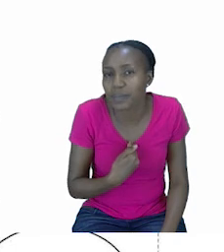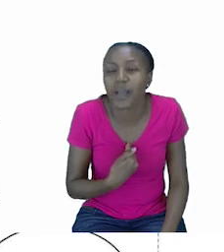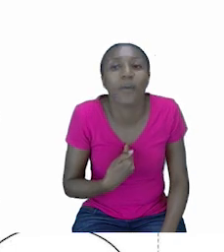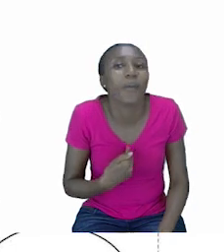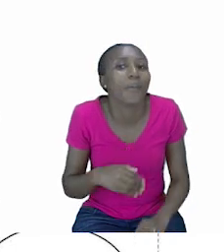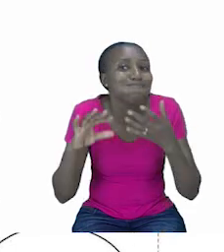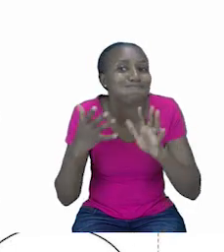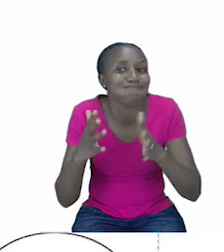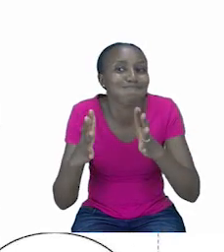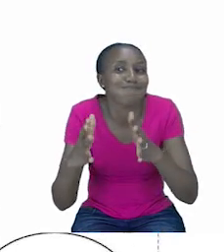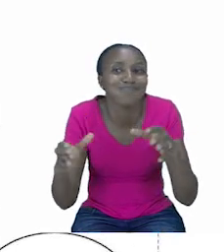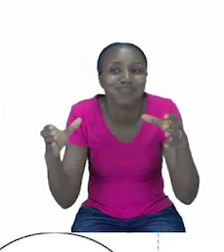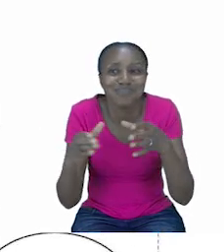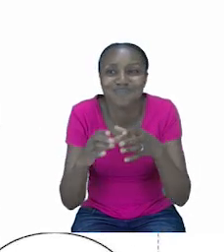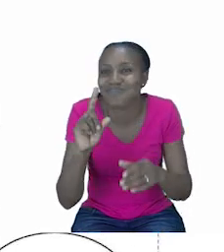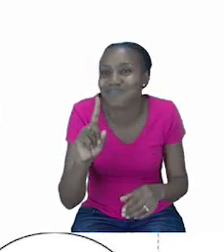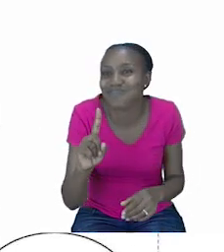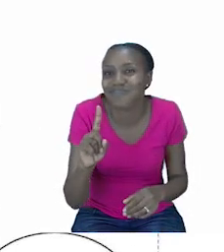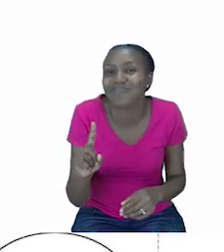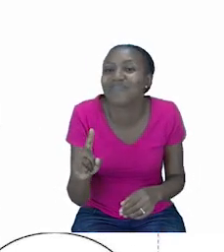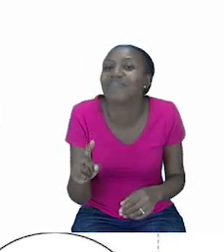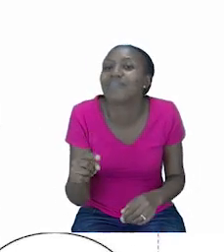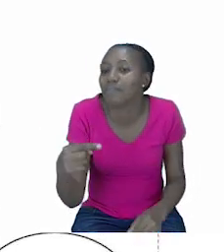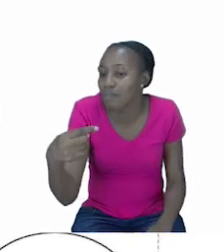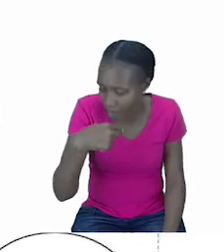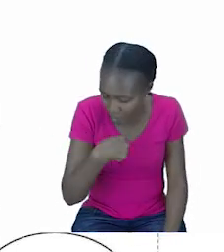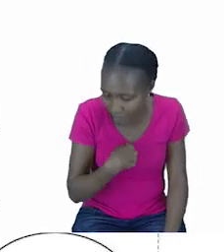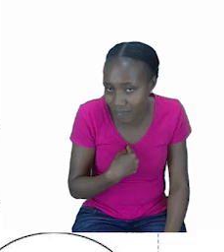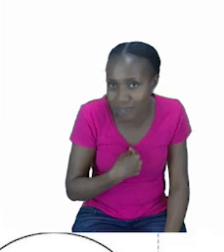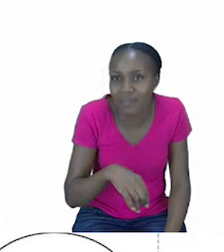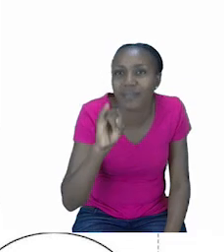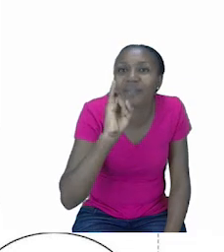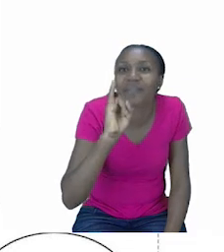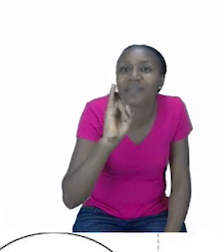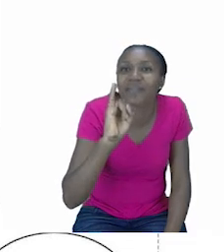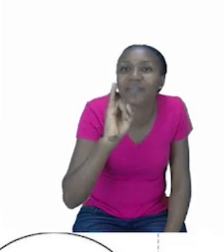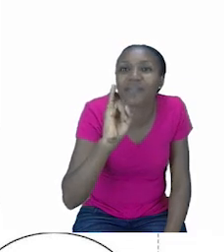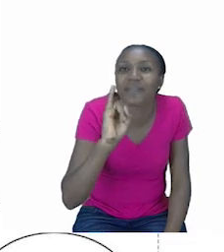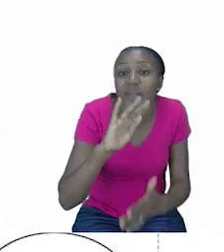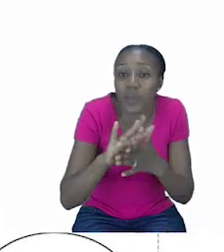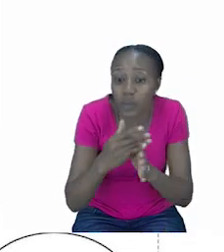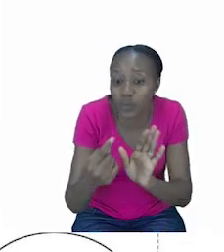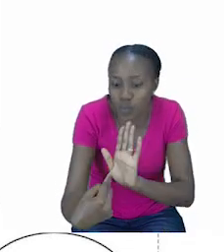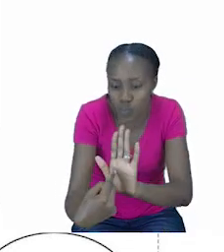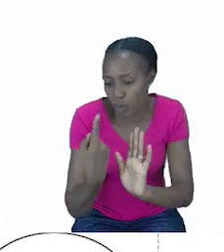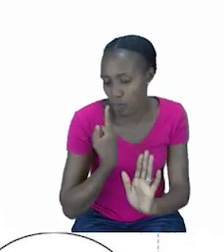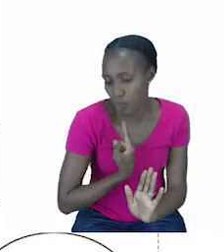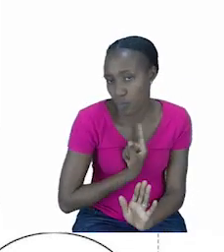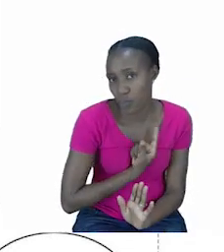Wonderful, grade ones. We say I because the person is pointing